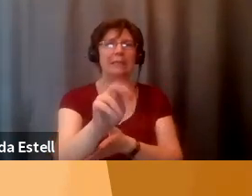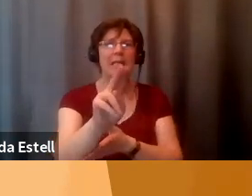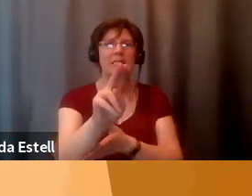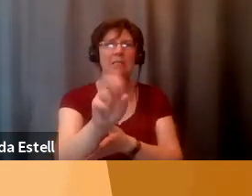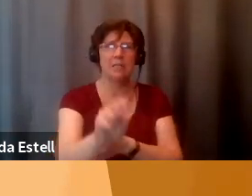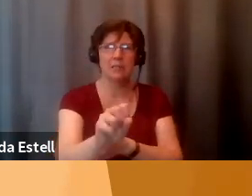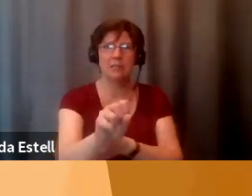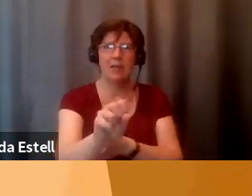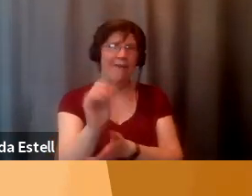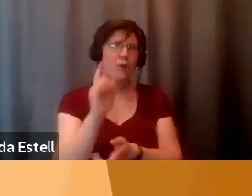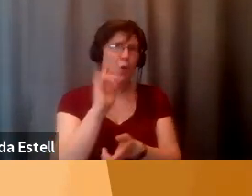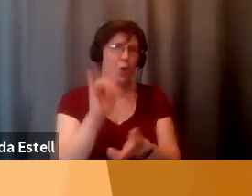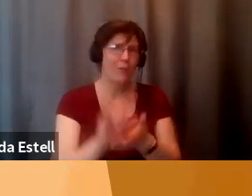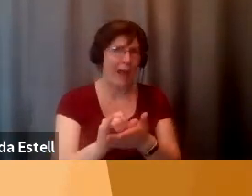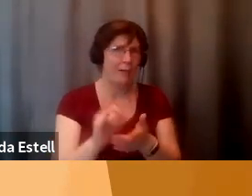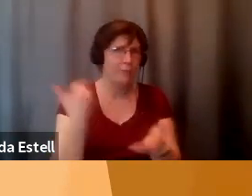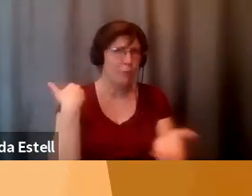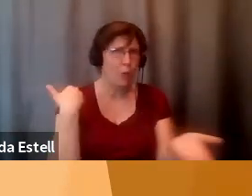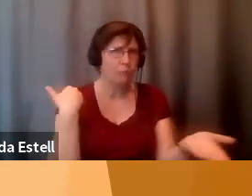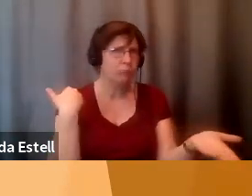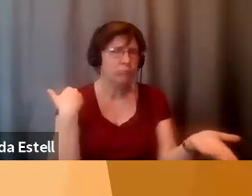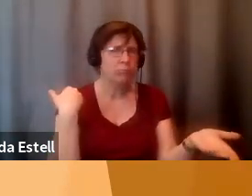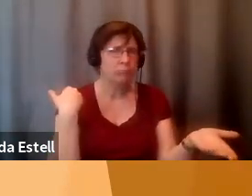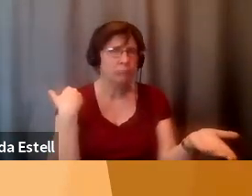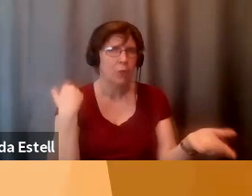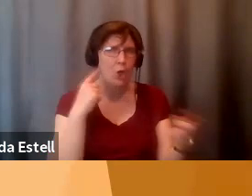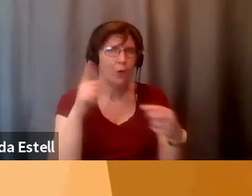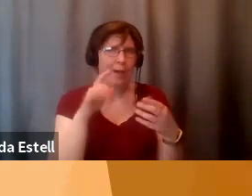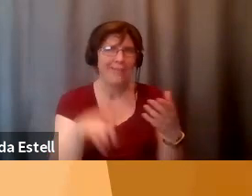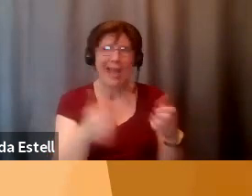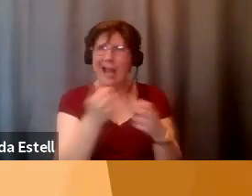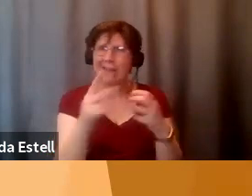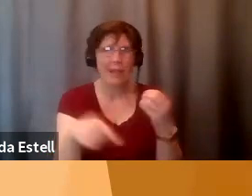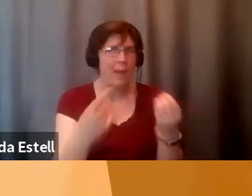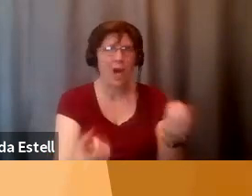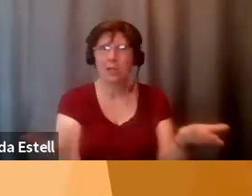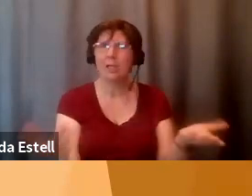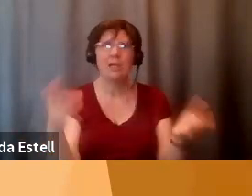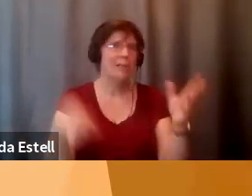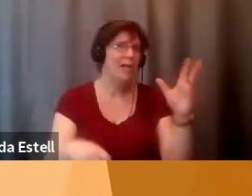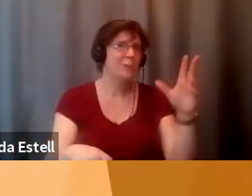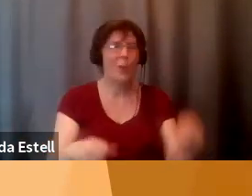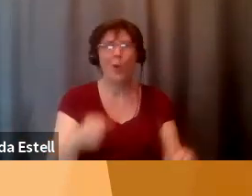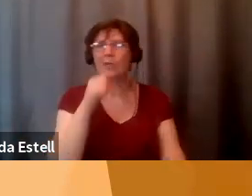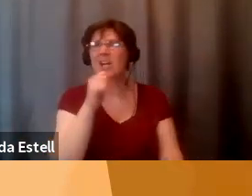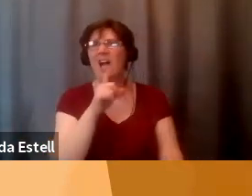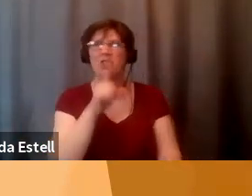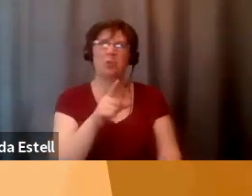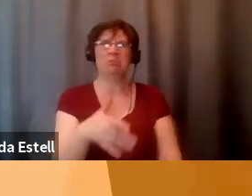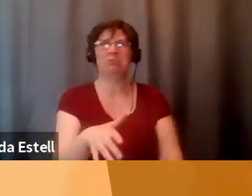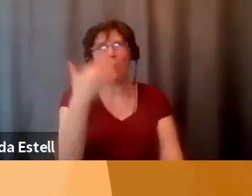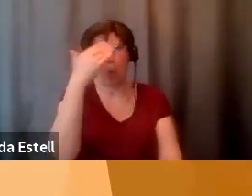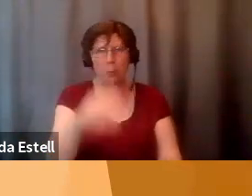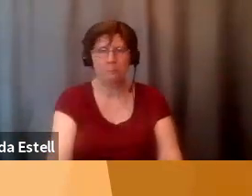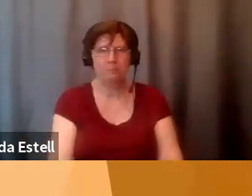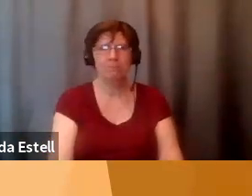says if you, yeah. Have you heard about the census? So have you heard anything about the census? Yes, no, or not sure is what we're going to ask you